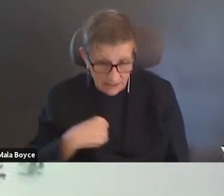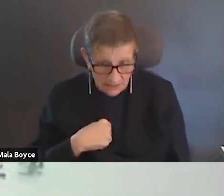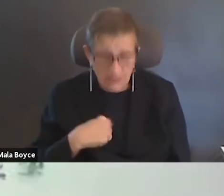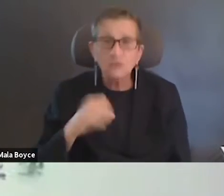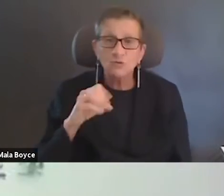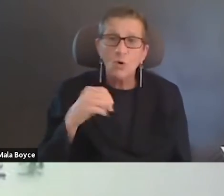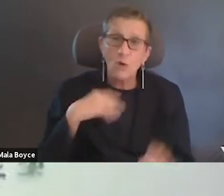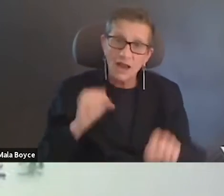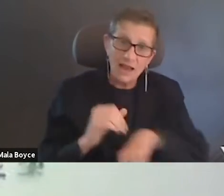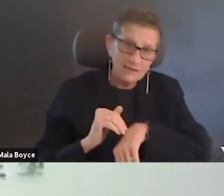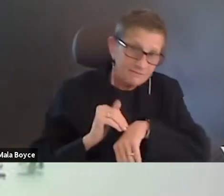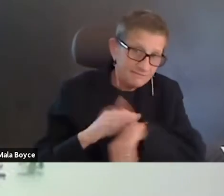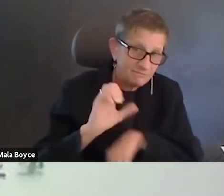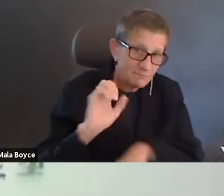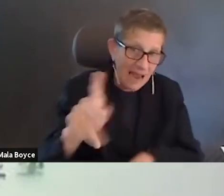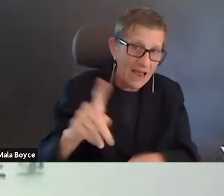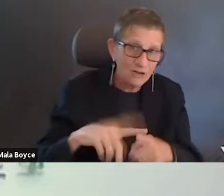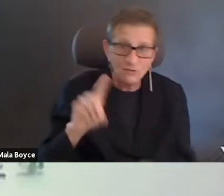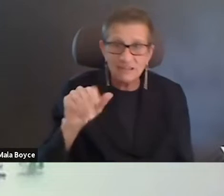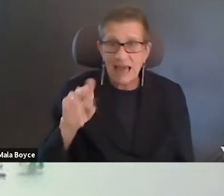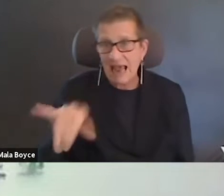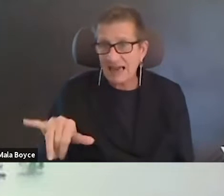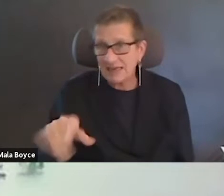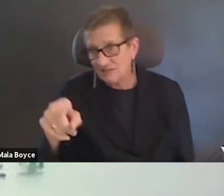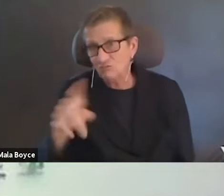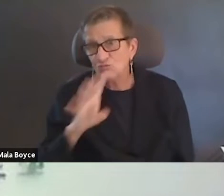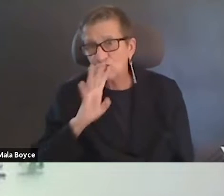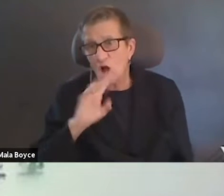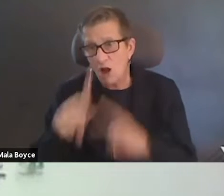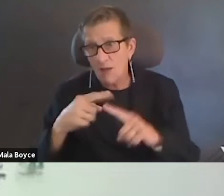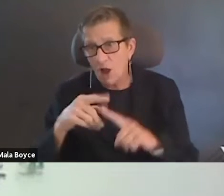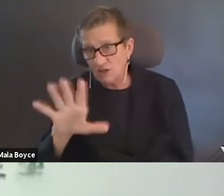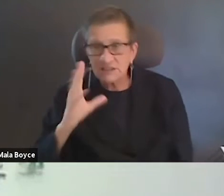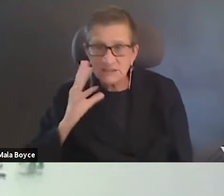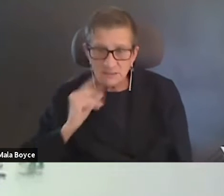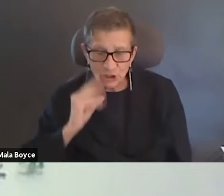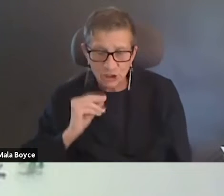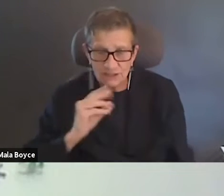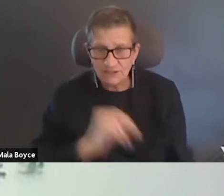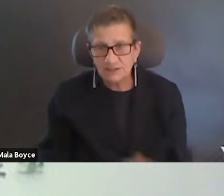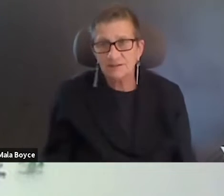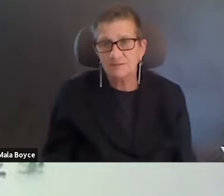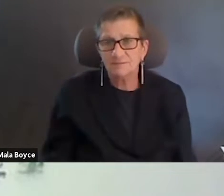send it back to Danny to talk about his experiences.